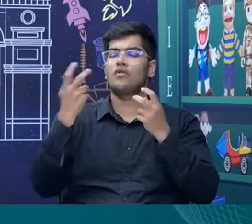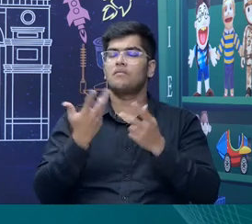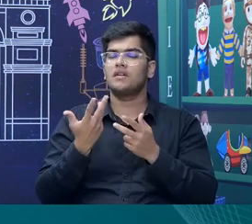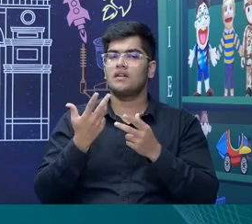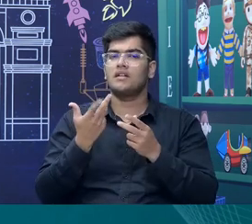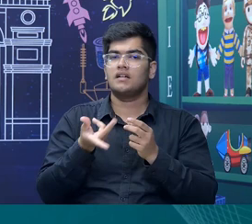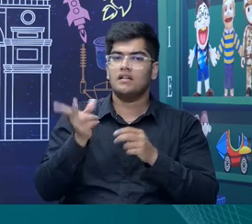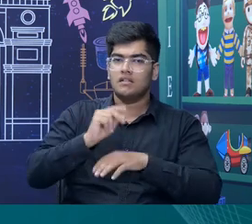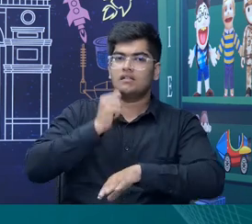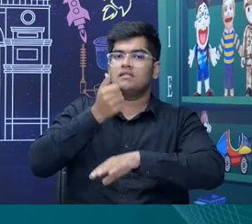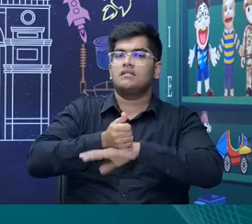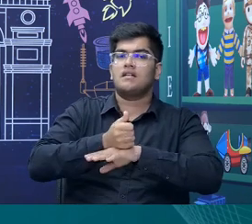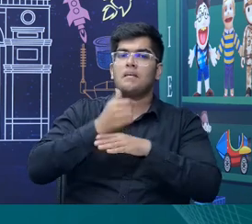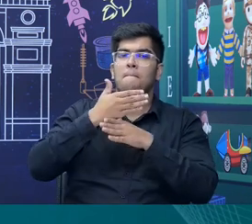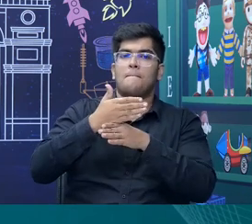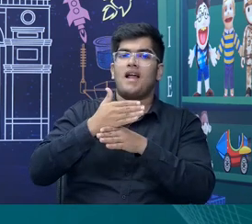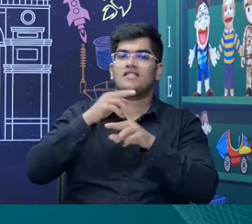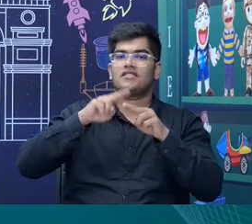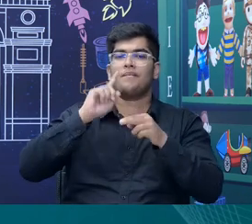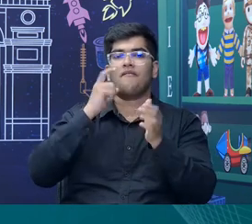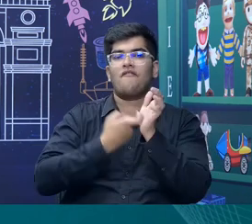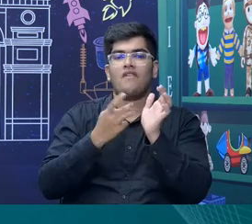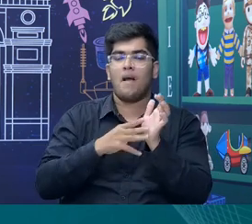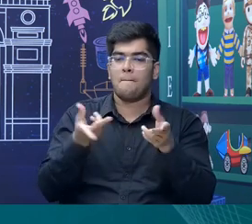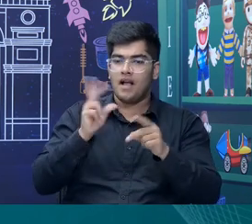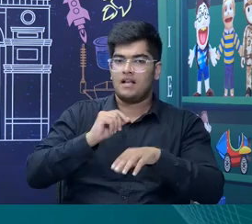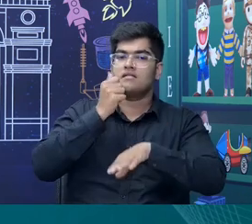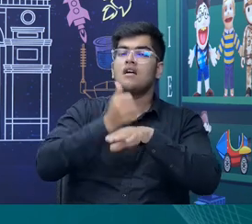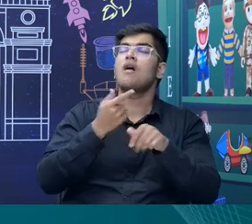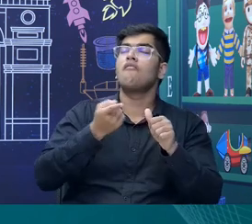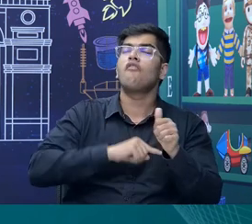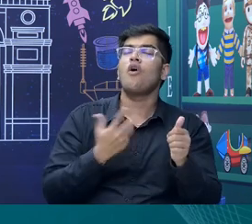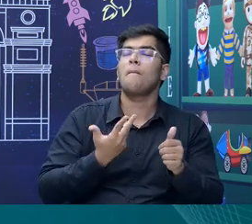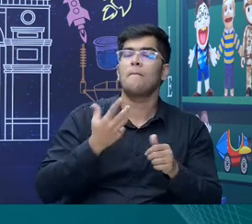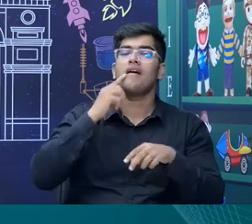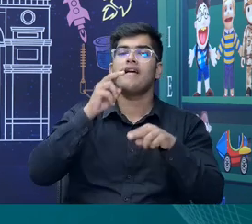partnership firm retirement and death of a partner